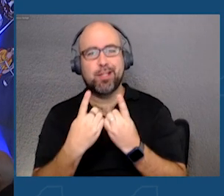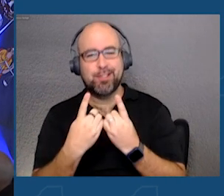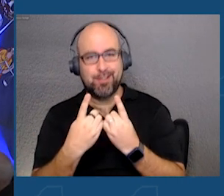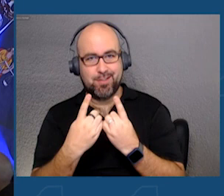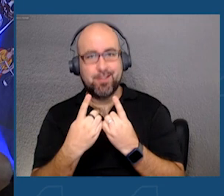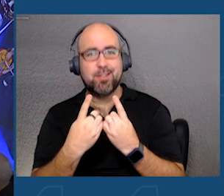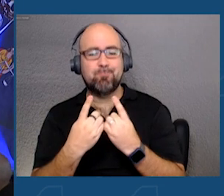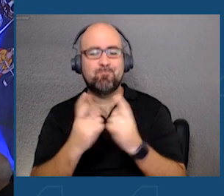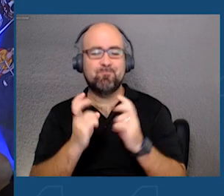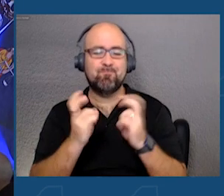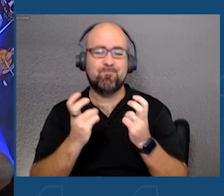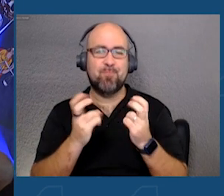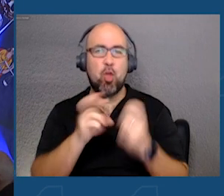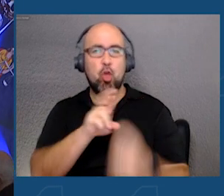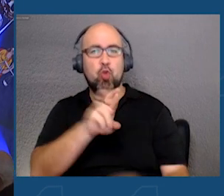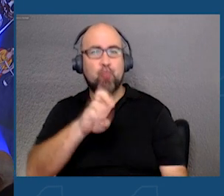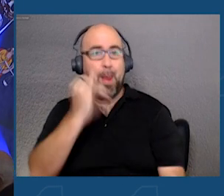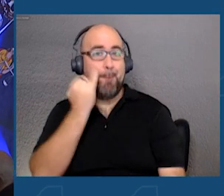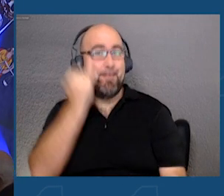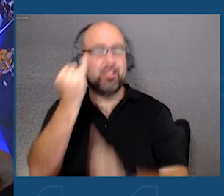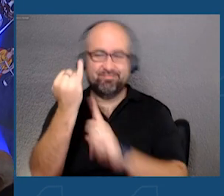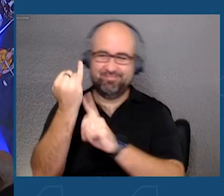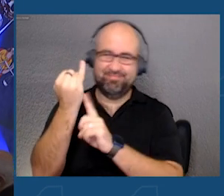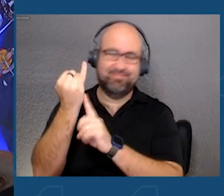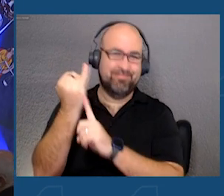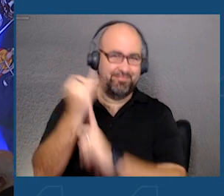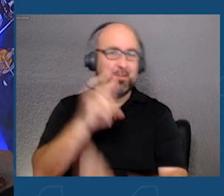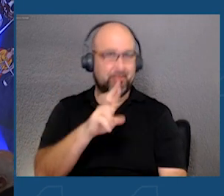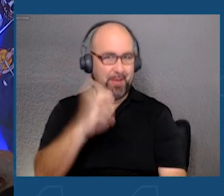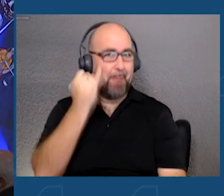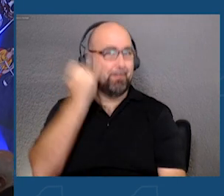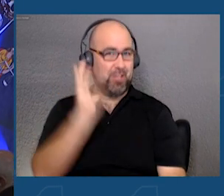reimagine our business districts as vibrant 24/7